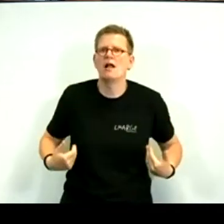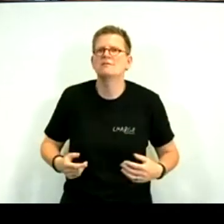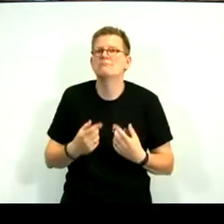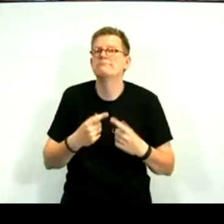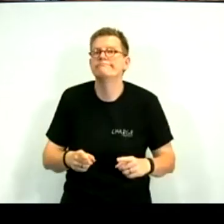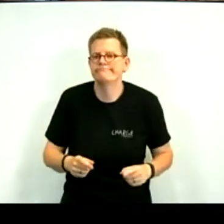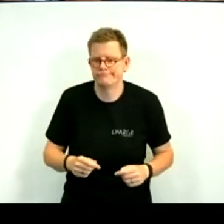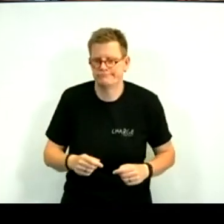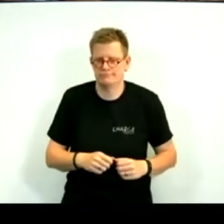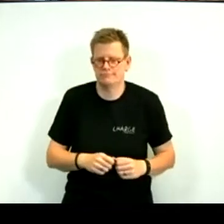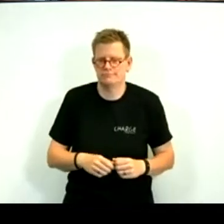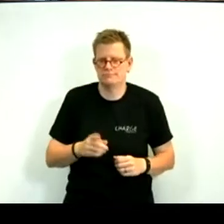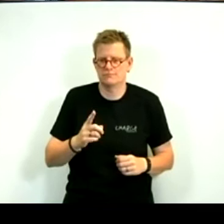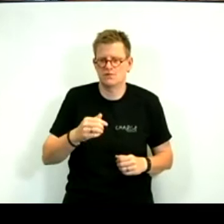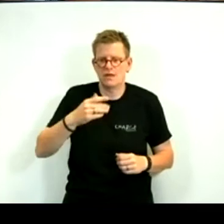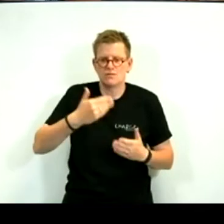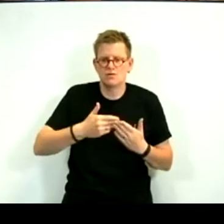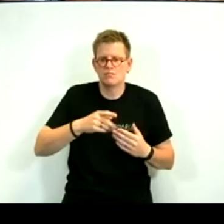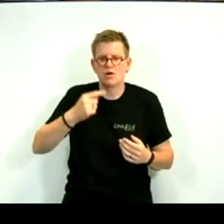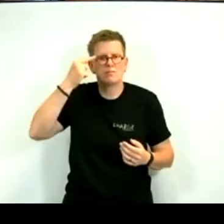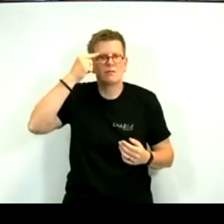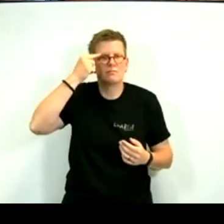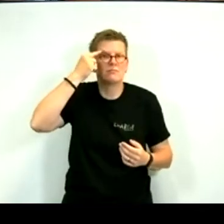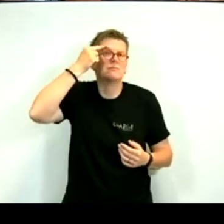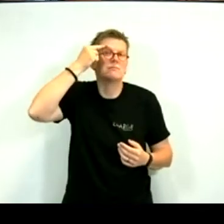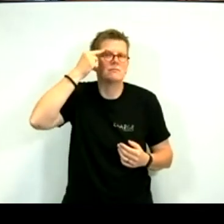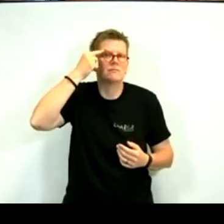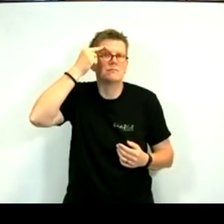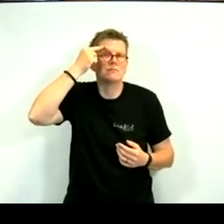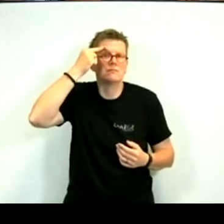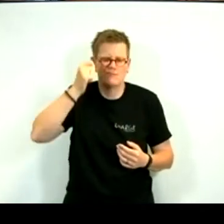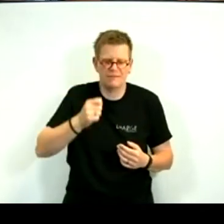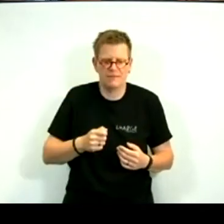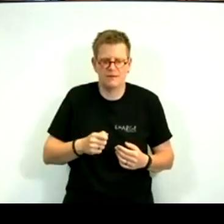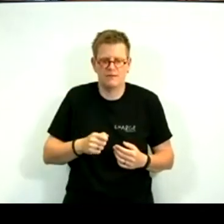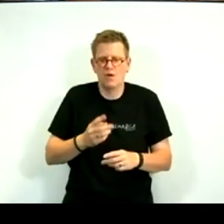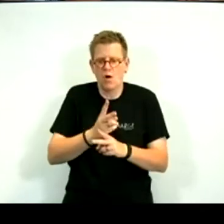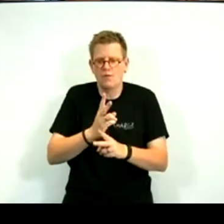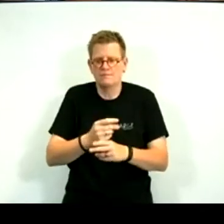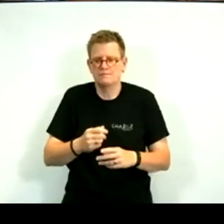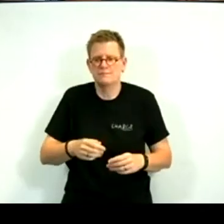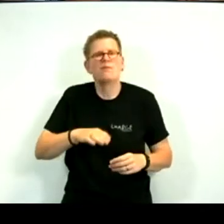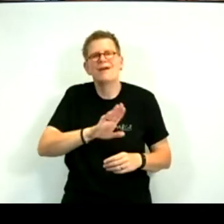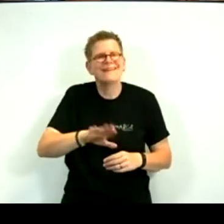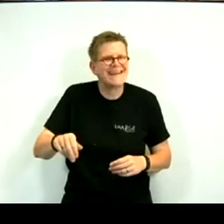eyes, if a child does this to lift the lid, very often people say, take your finger away, take your